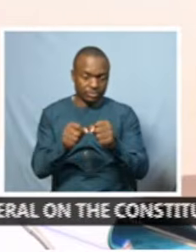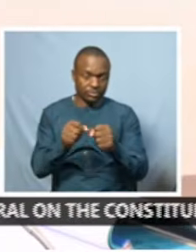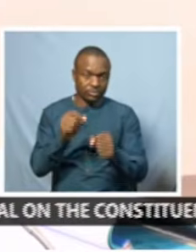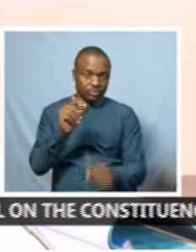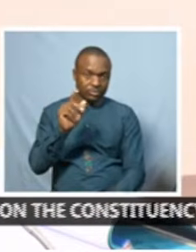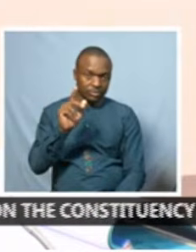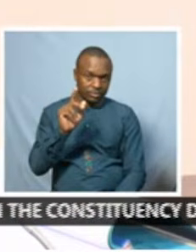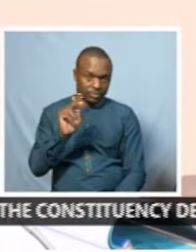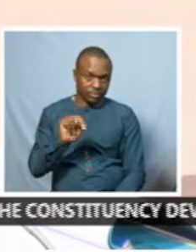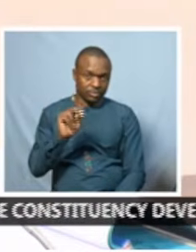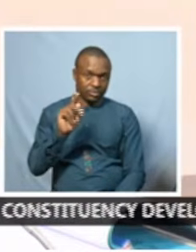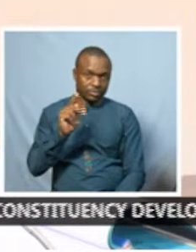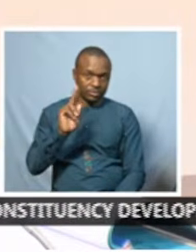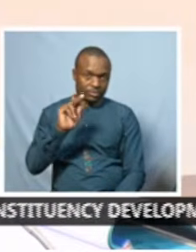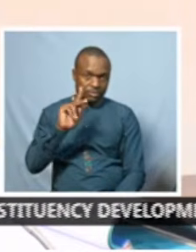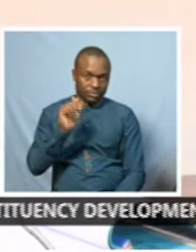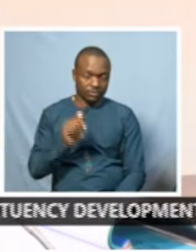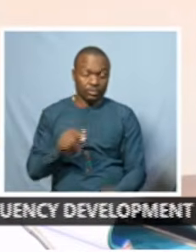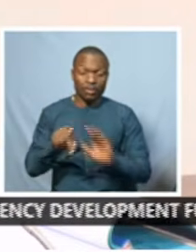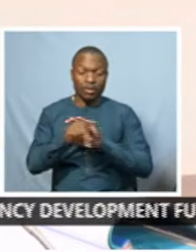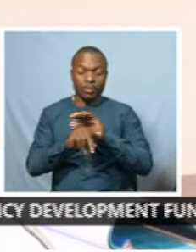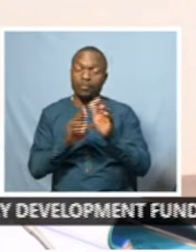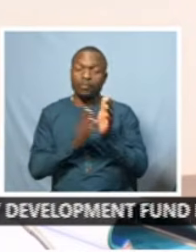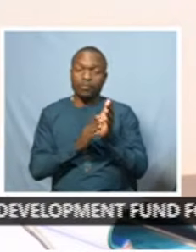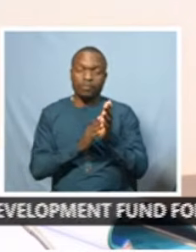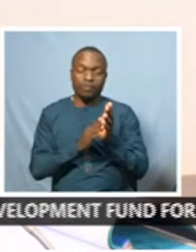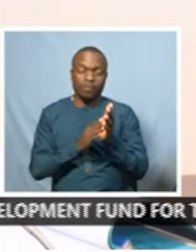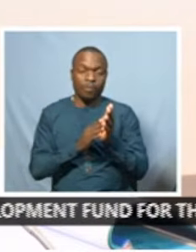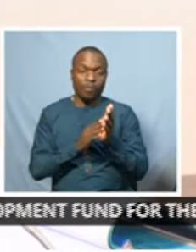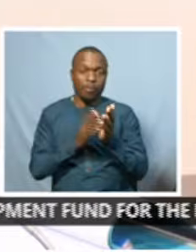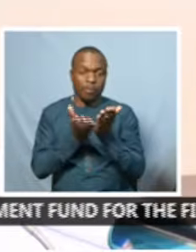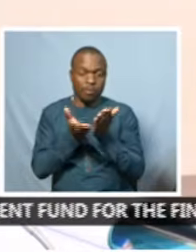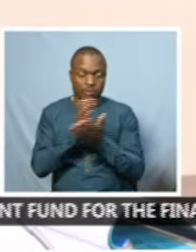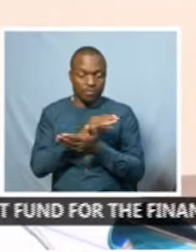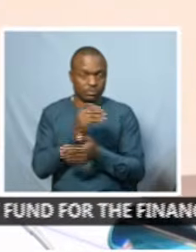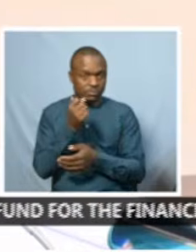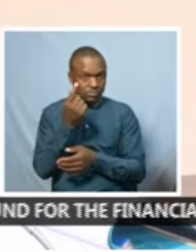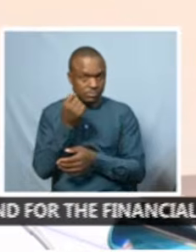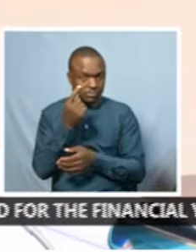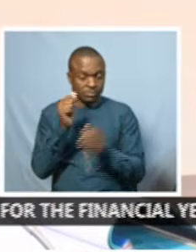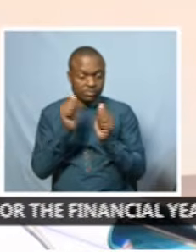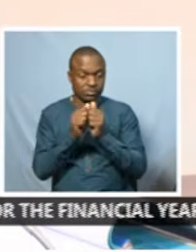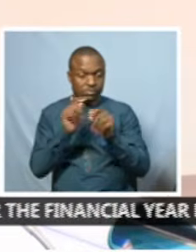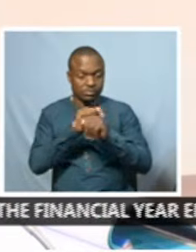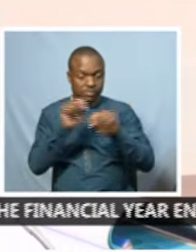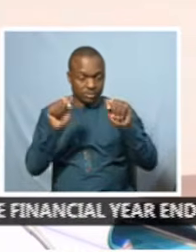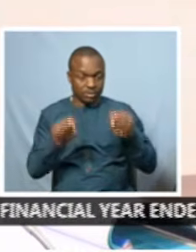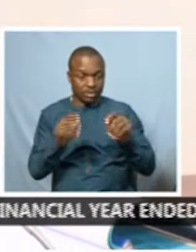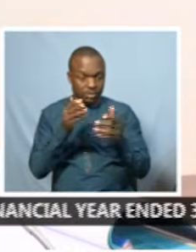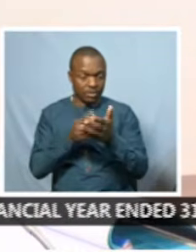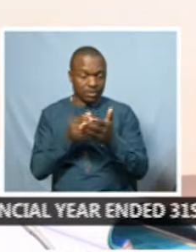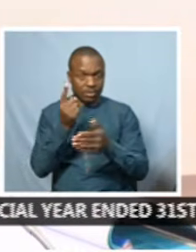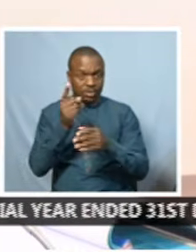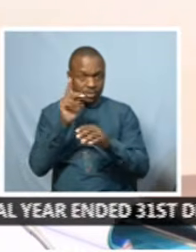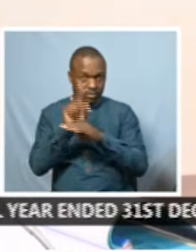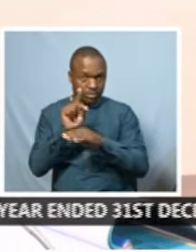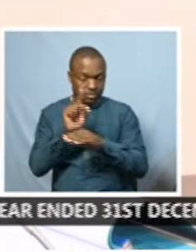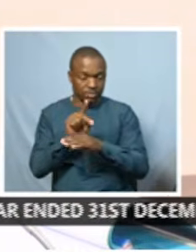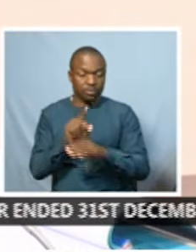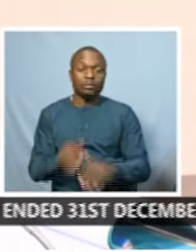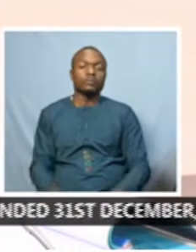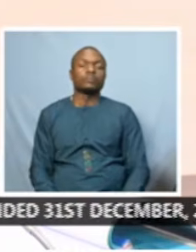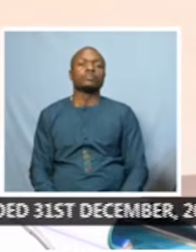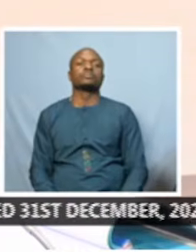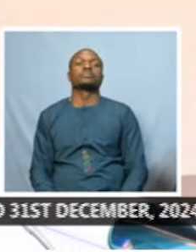Nkuka Primary School. That's on page 11, Chair, on the table. I think this is one of the projects that has